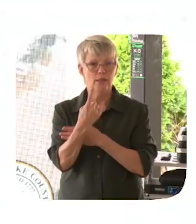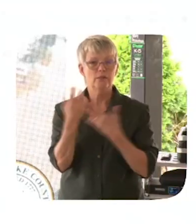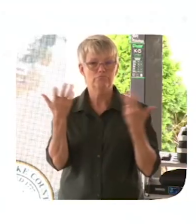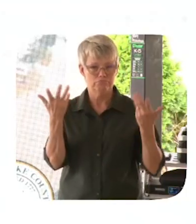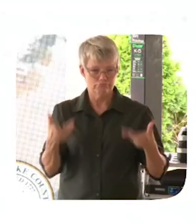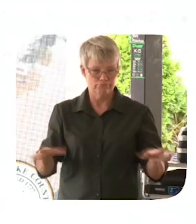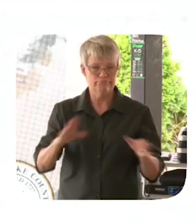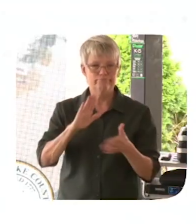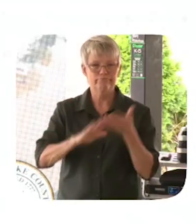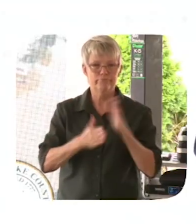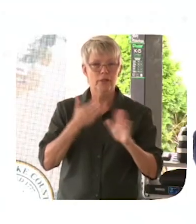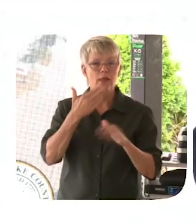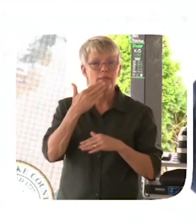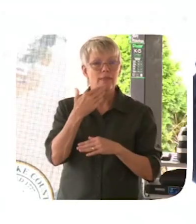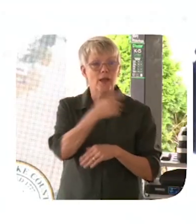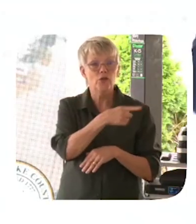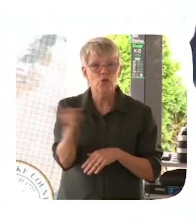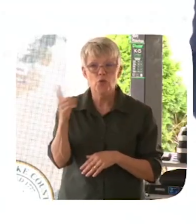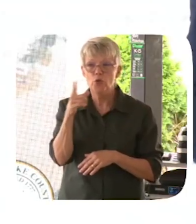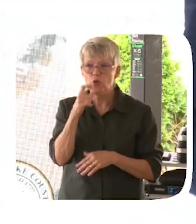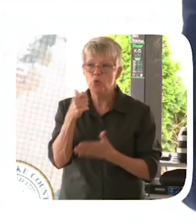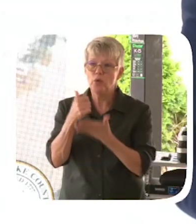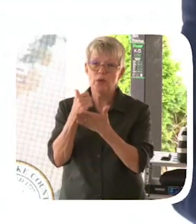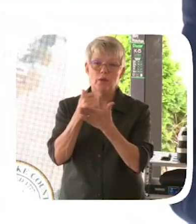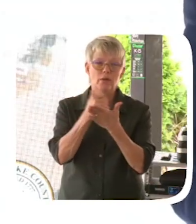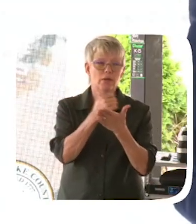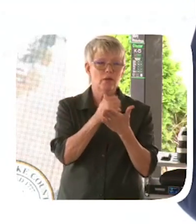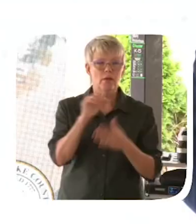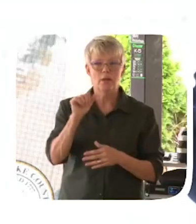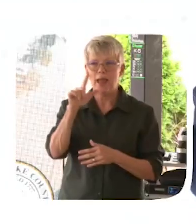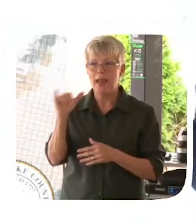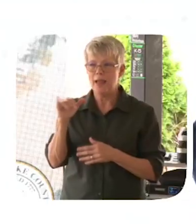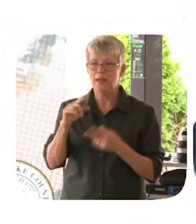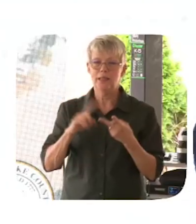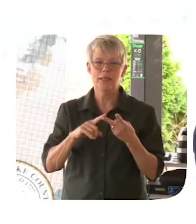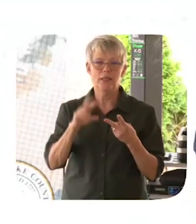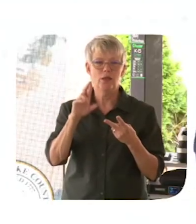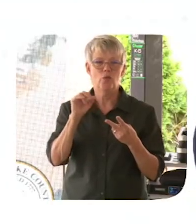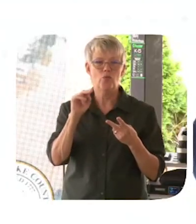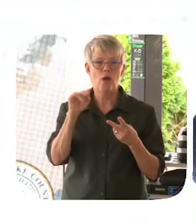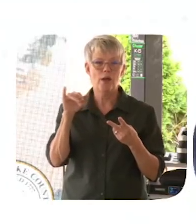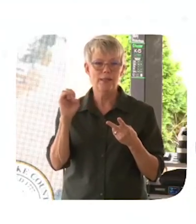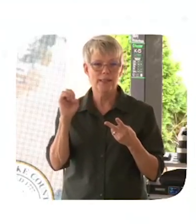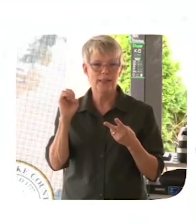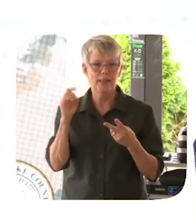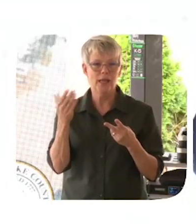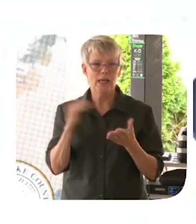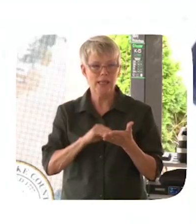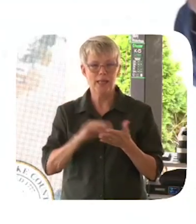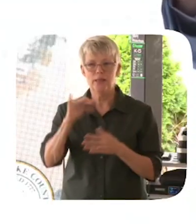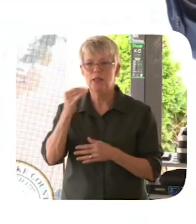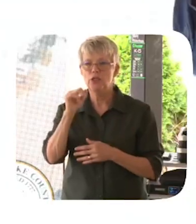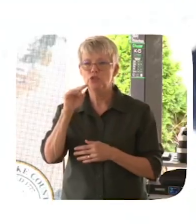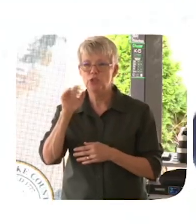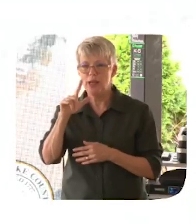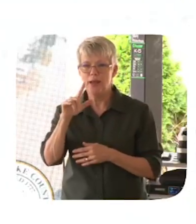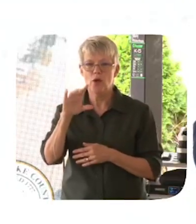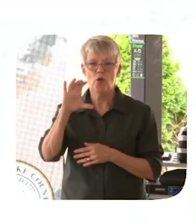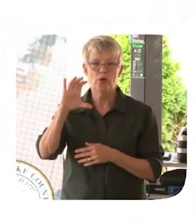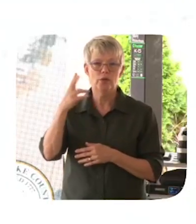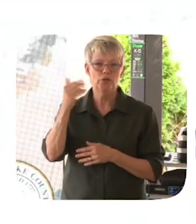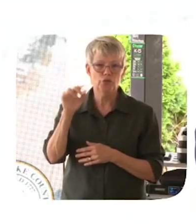today. Thanks to everyone that pitched in, Allie, Ronnie, again, Janelle, Chad,